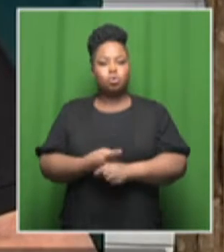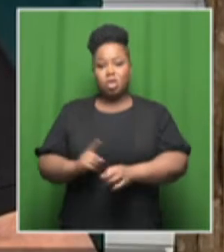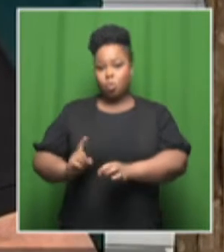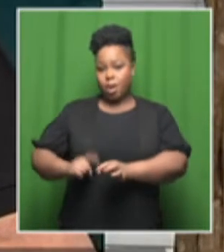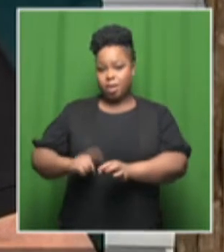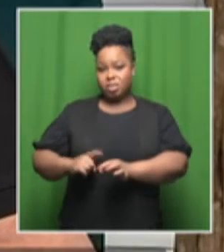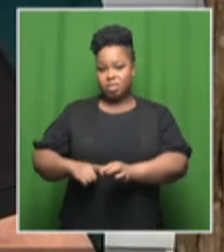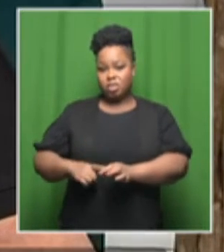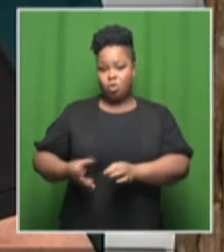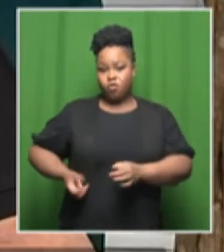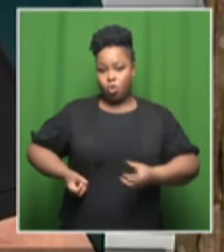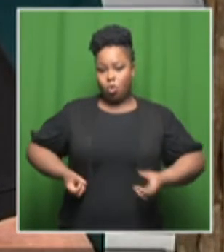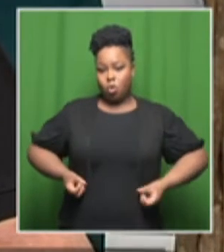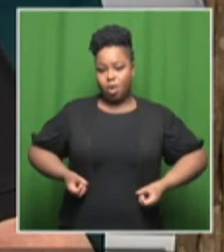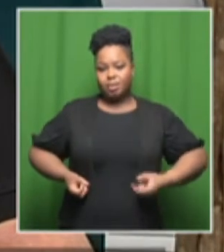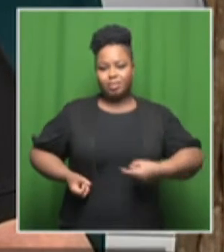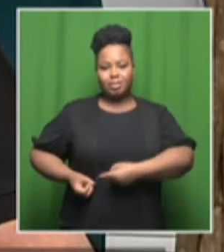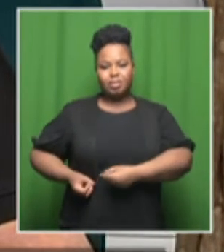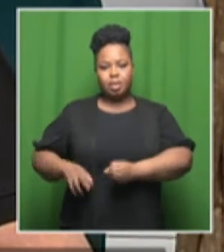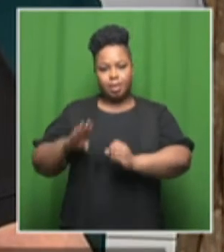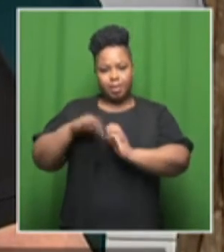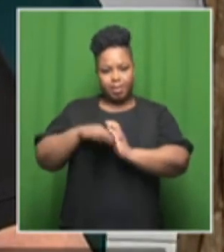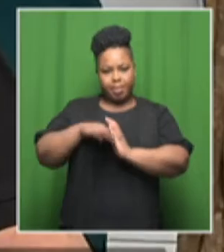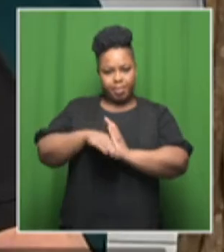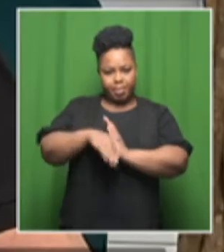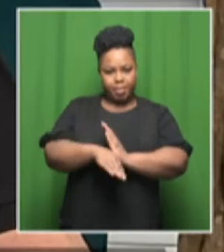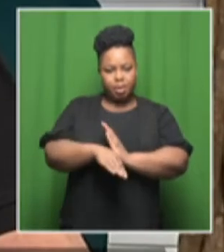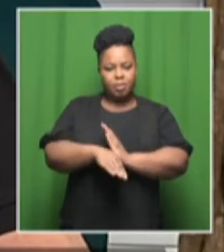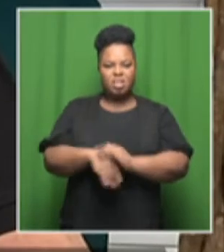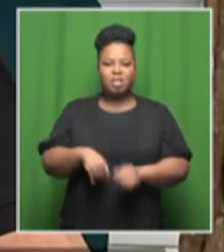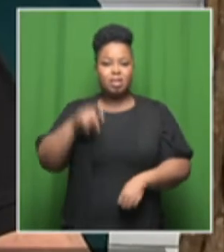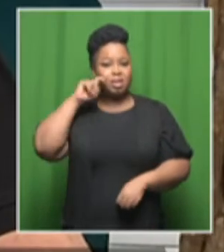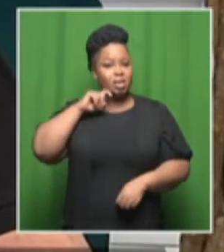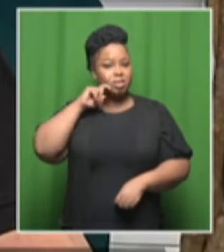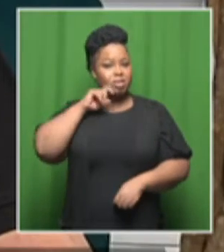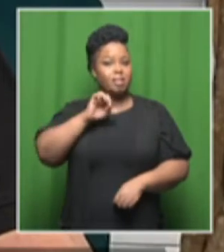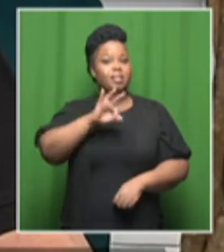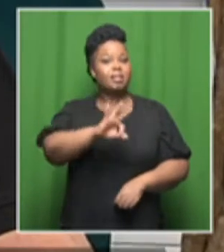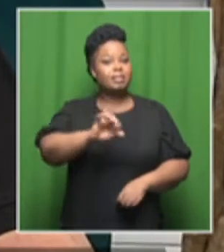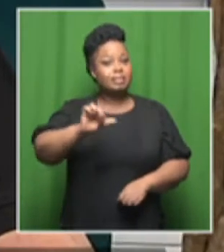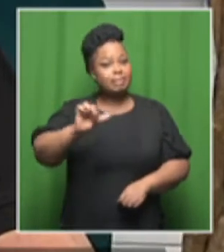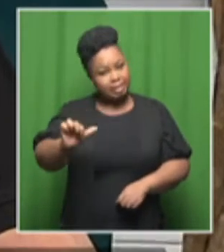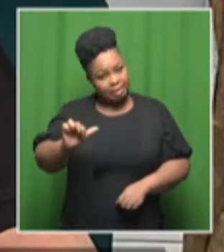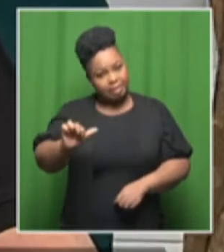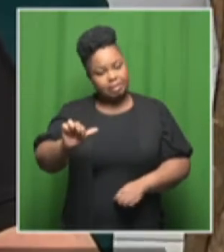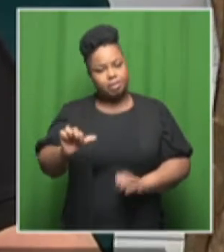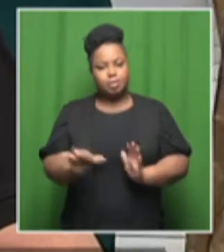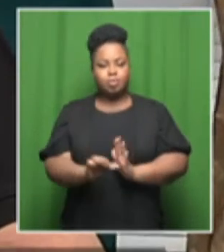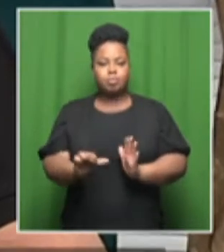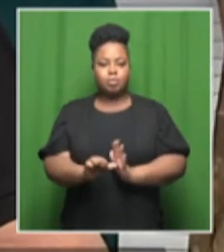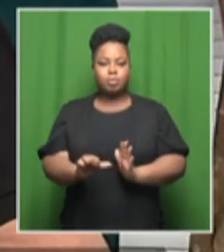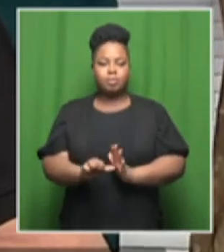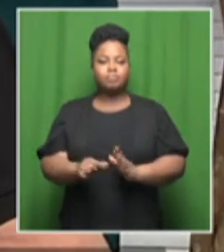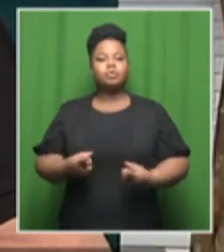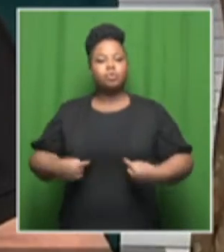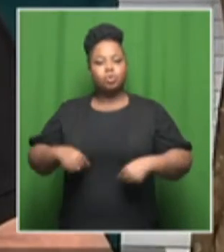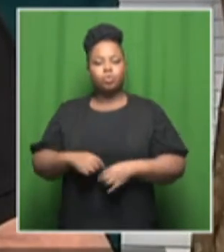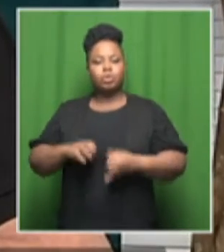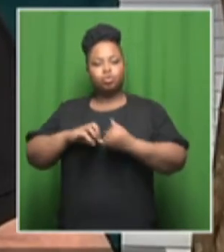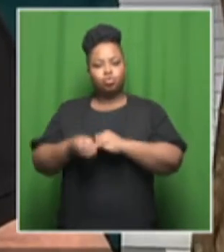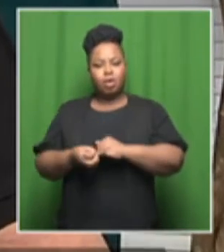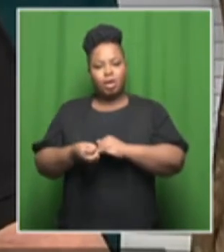quality of your eggs. And it becomes significant at the age of 36. That's why we try to